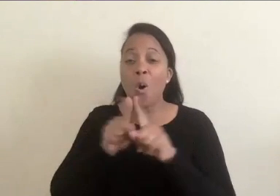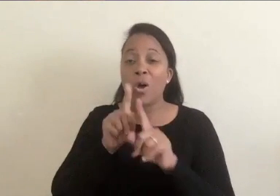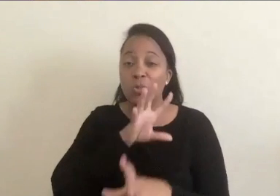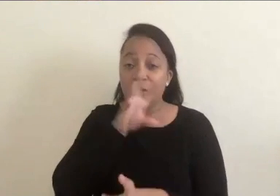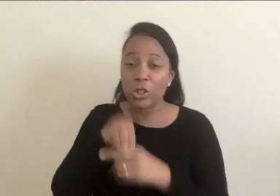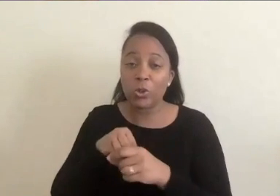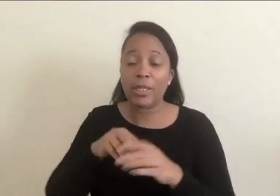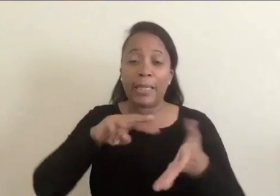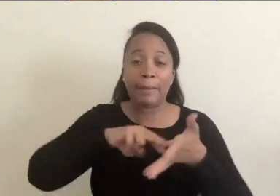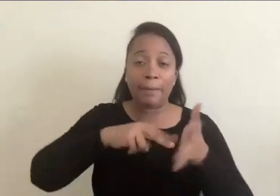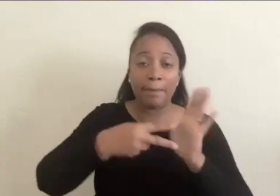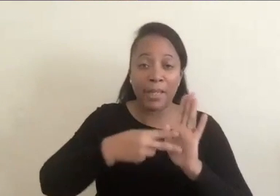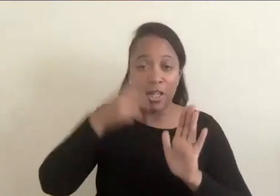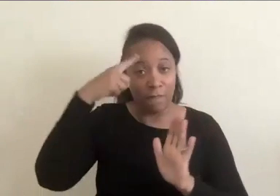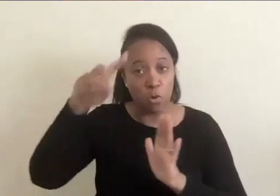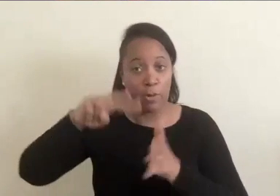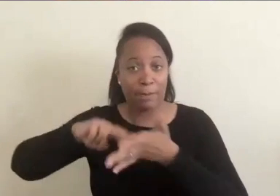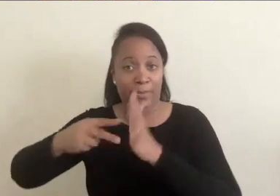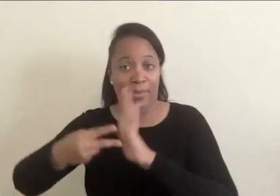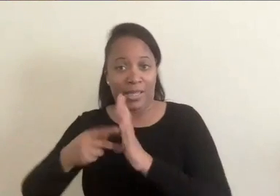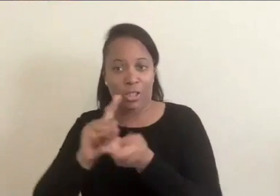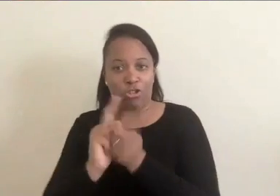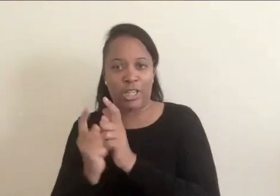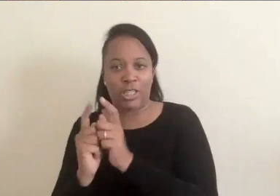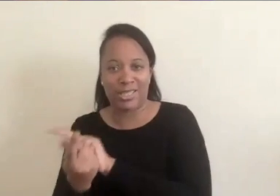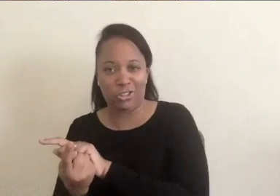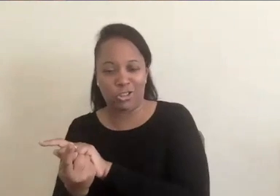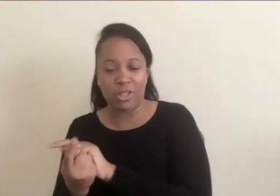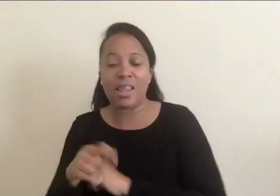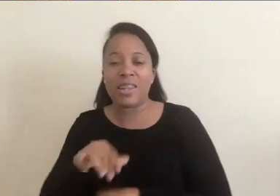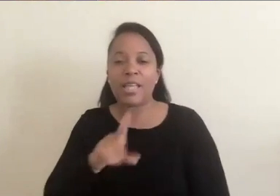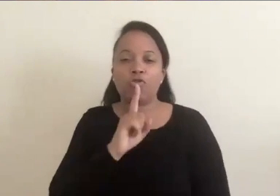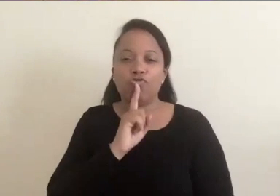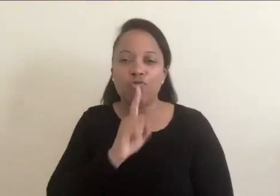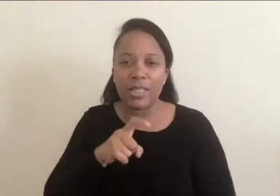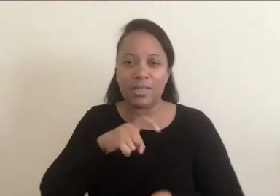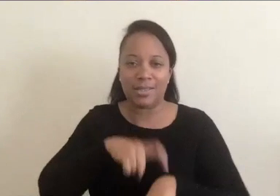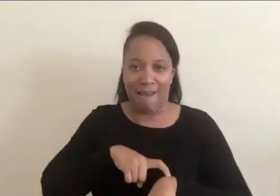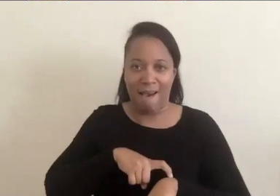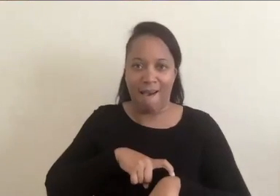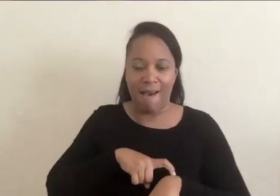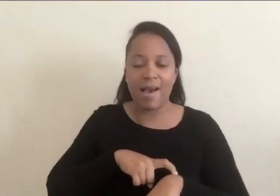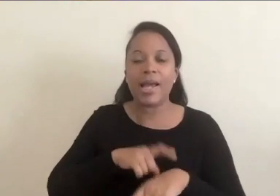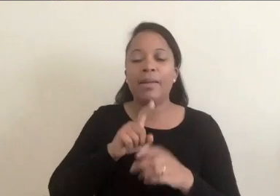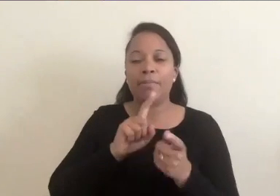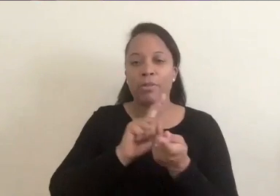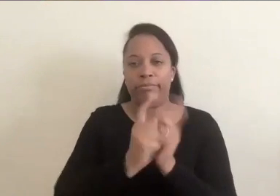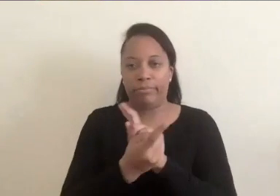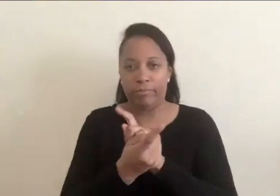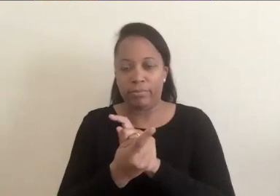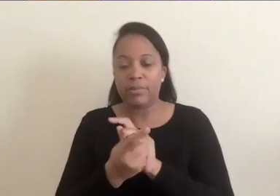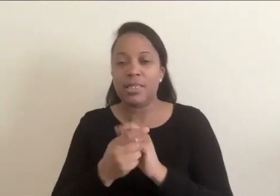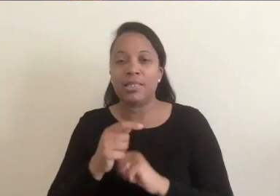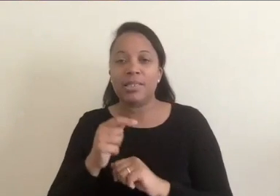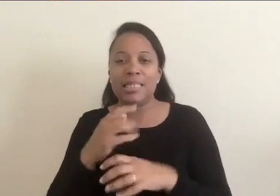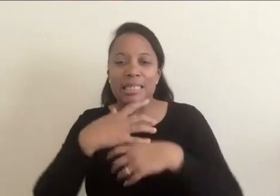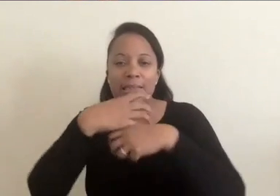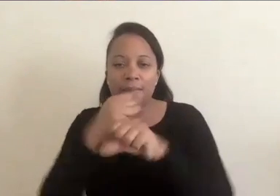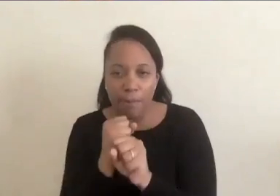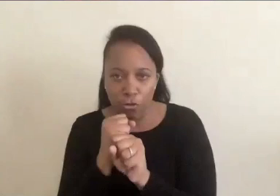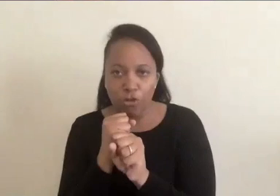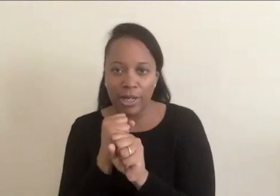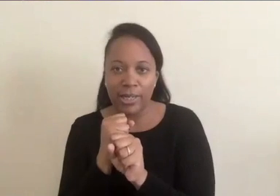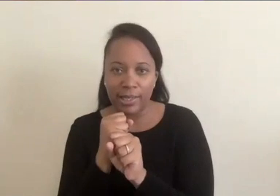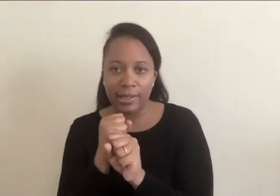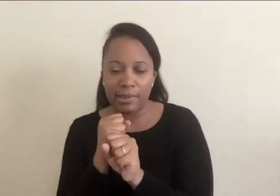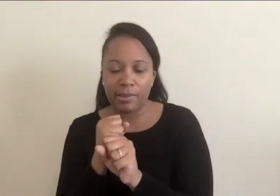this in this category, and this is real-time conversion of speech into summarized text, not